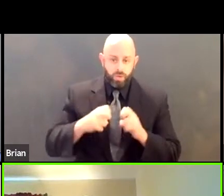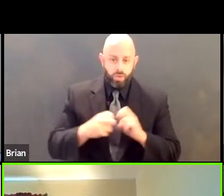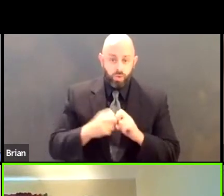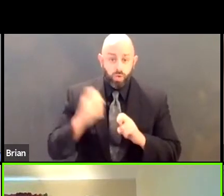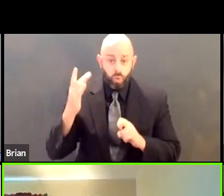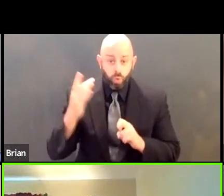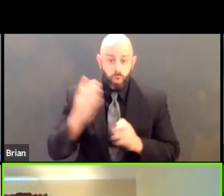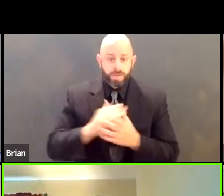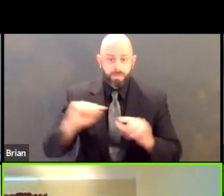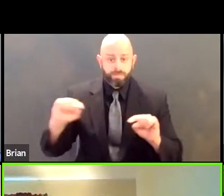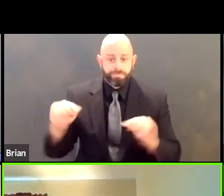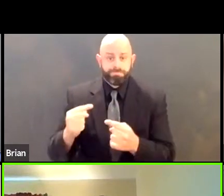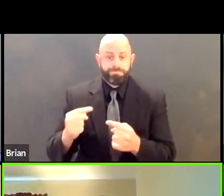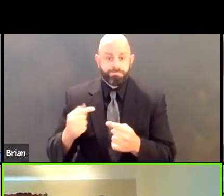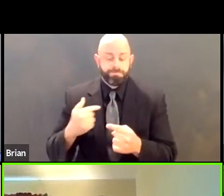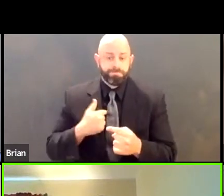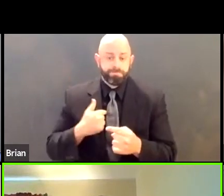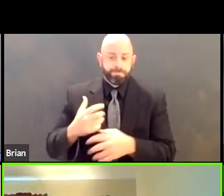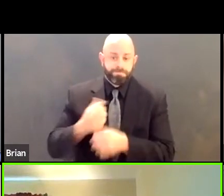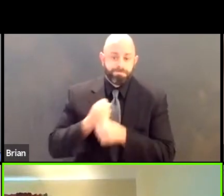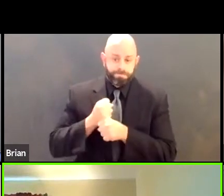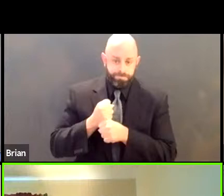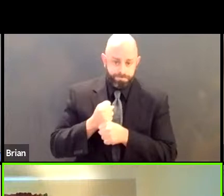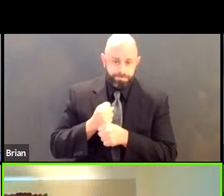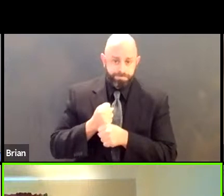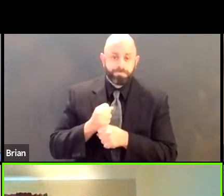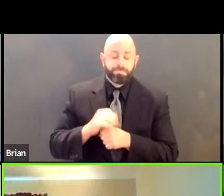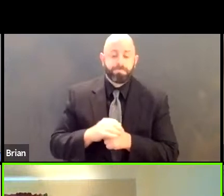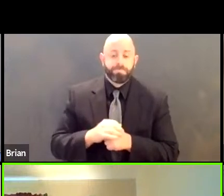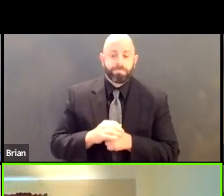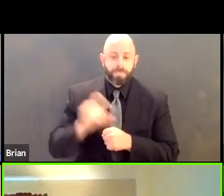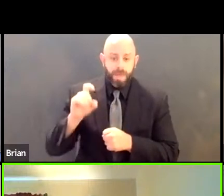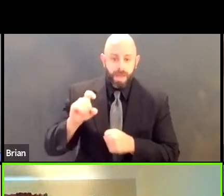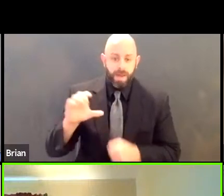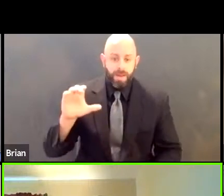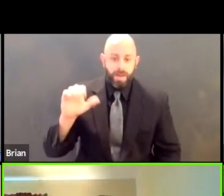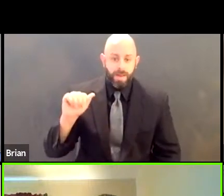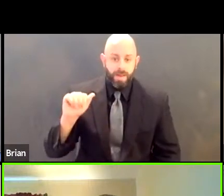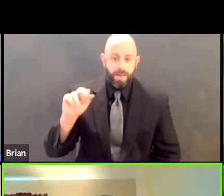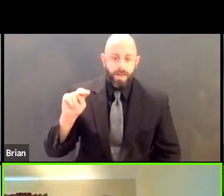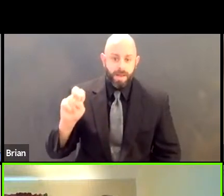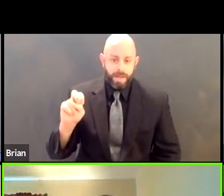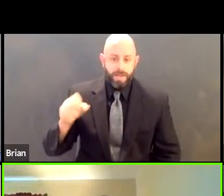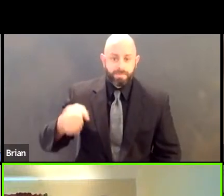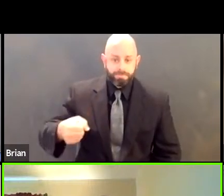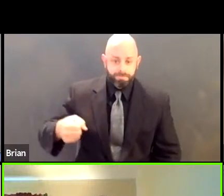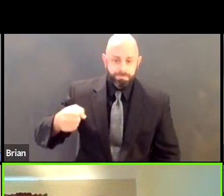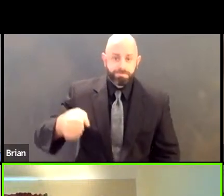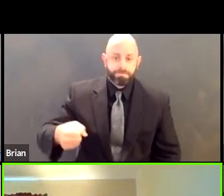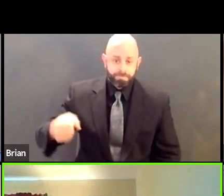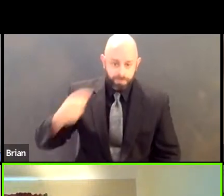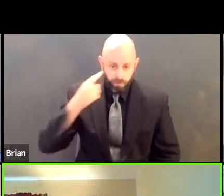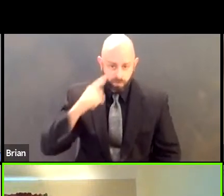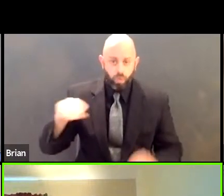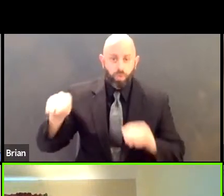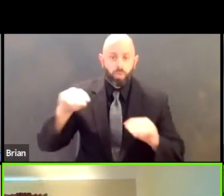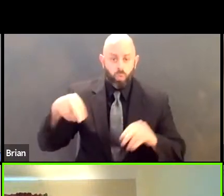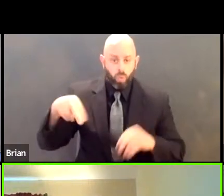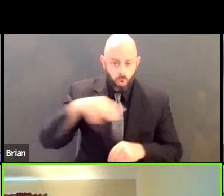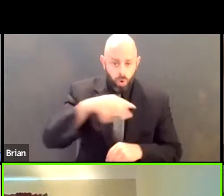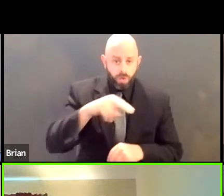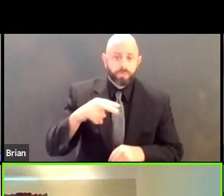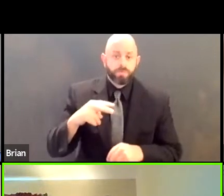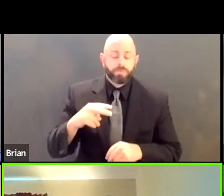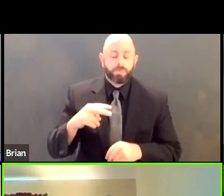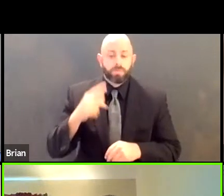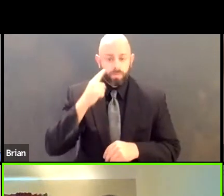some injuries I had sustained. I had to use a cane for mobility for a good portion of the first